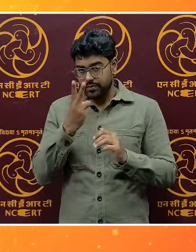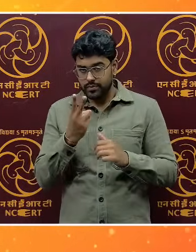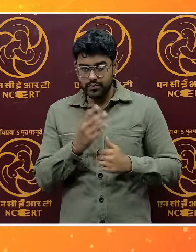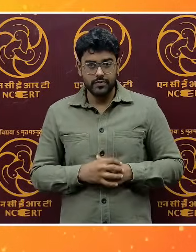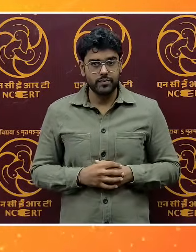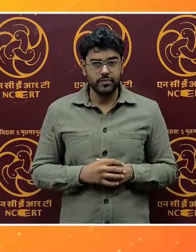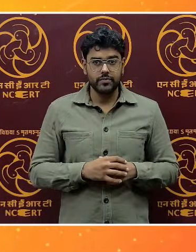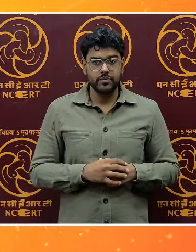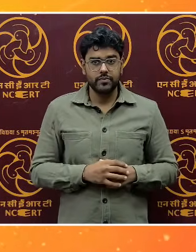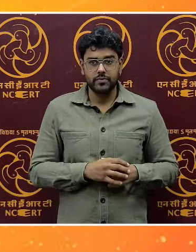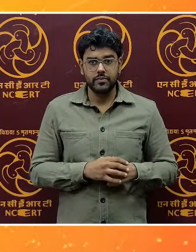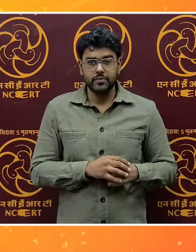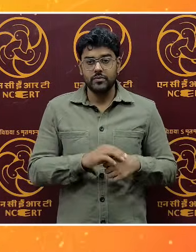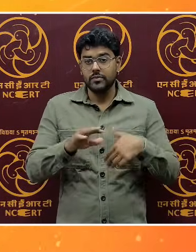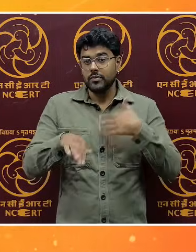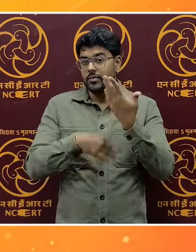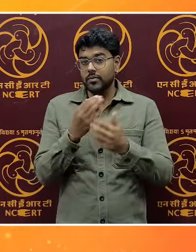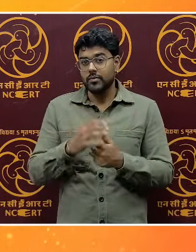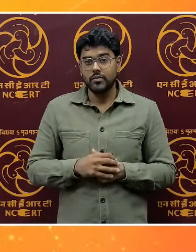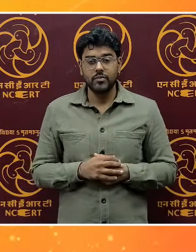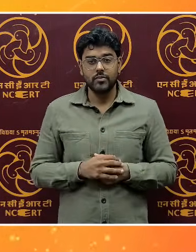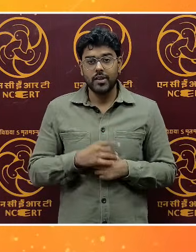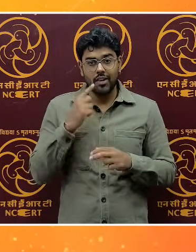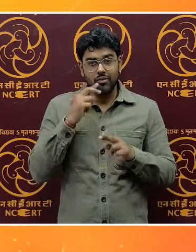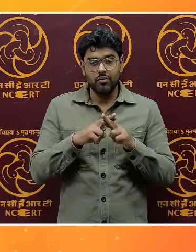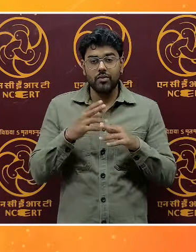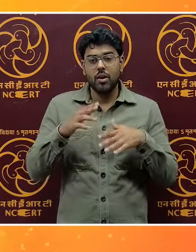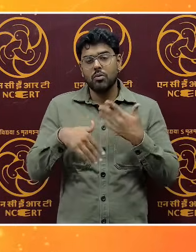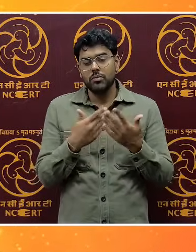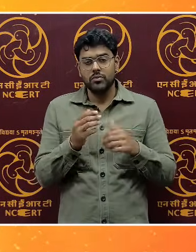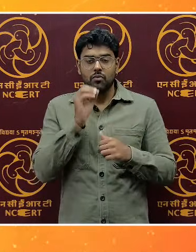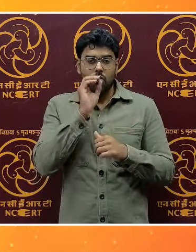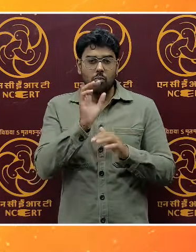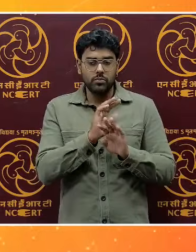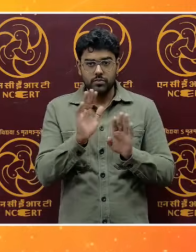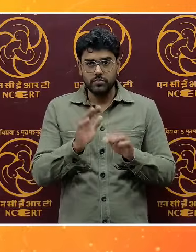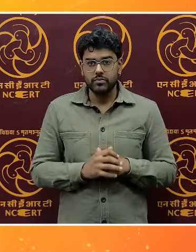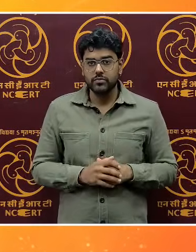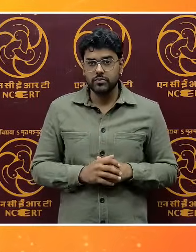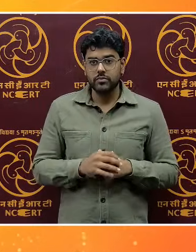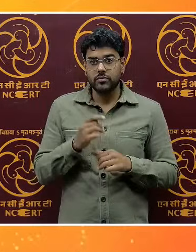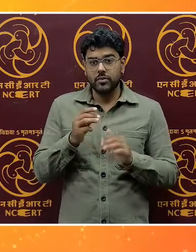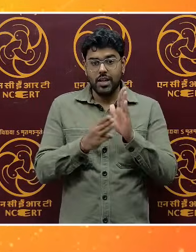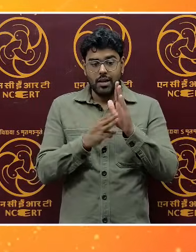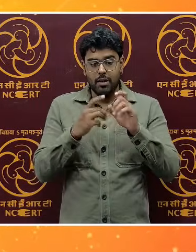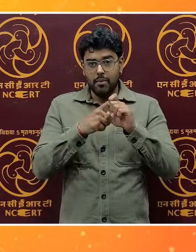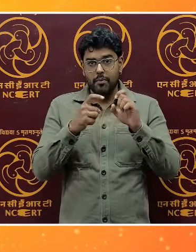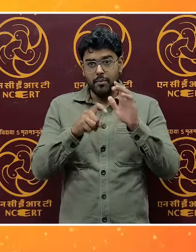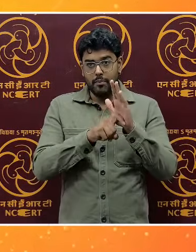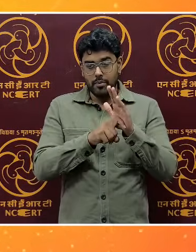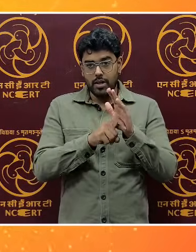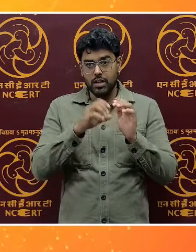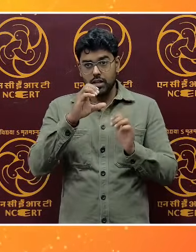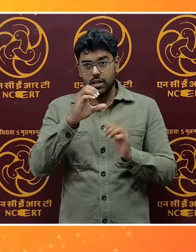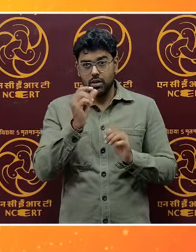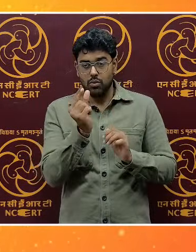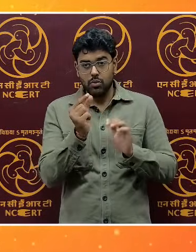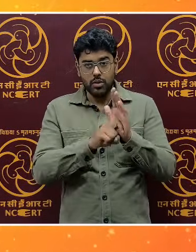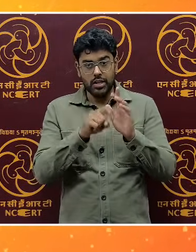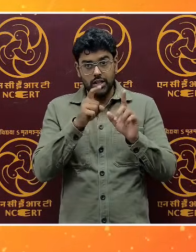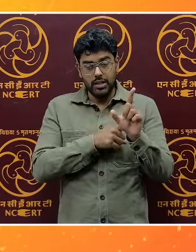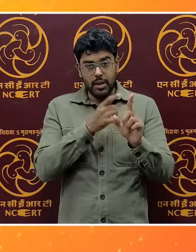table. Okay. Next property if we see, or next information, that mercury, which is a metal,